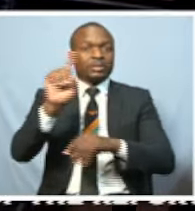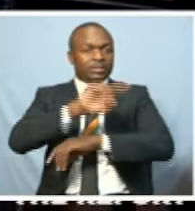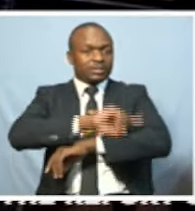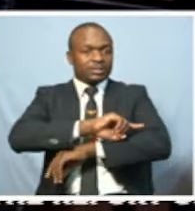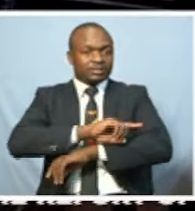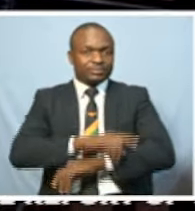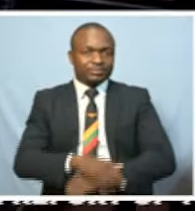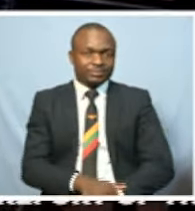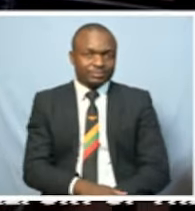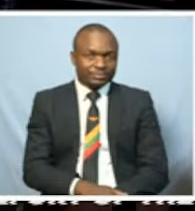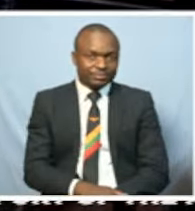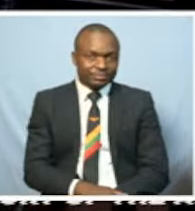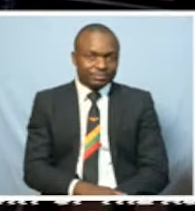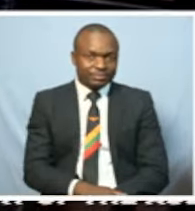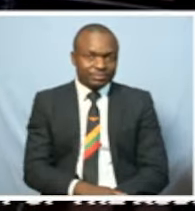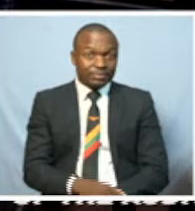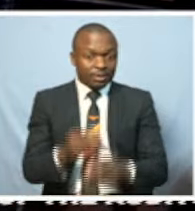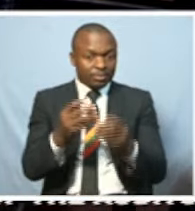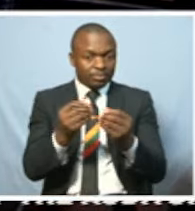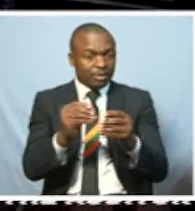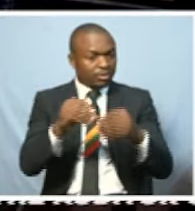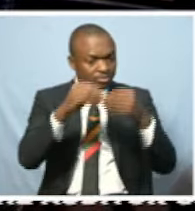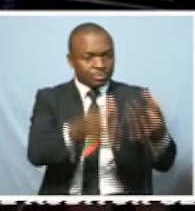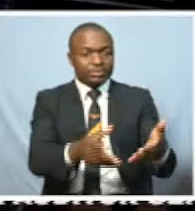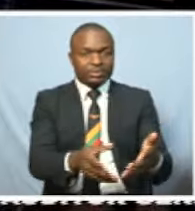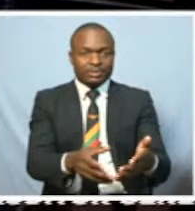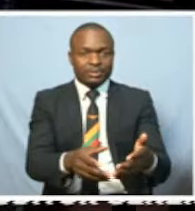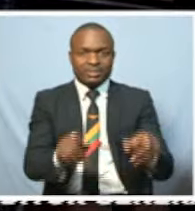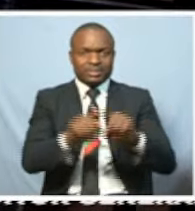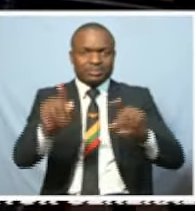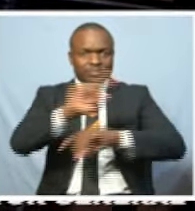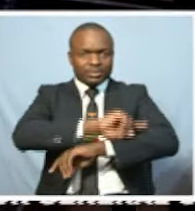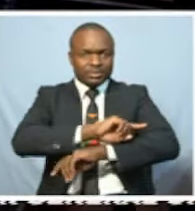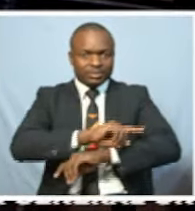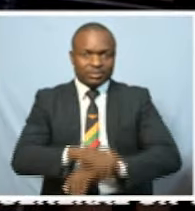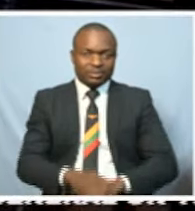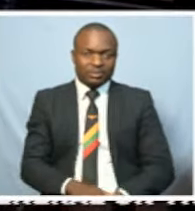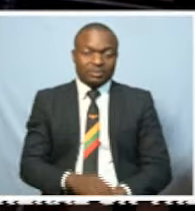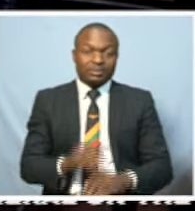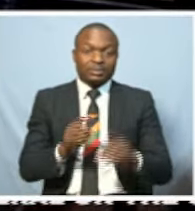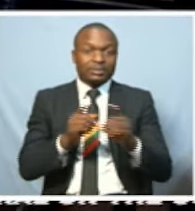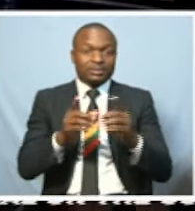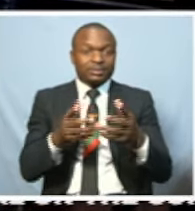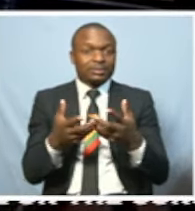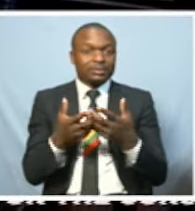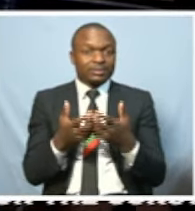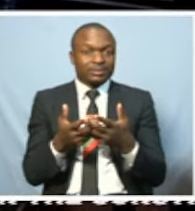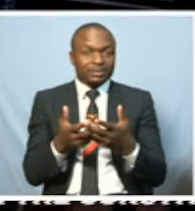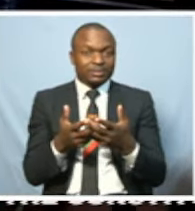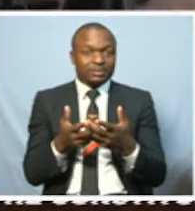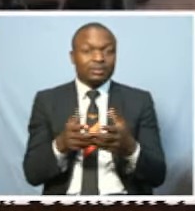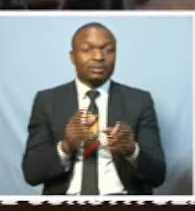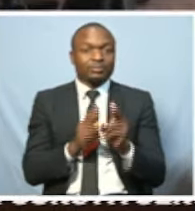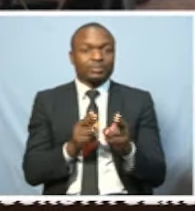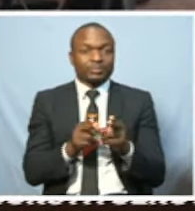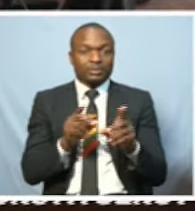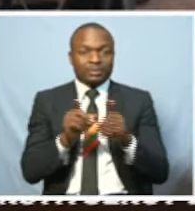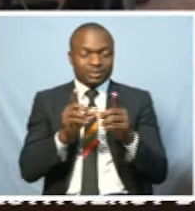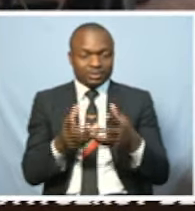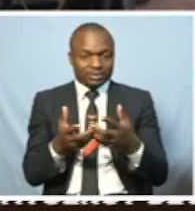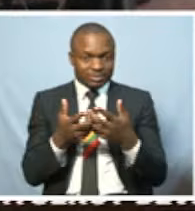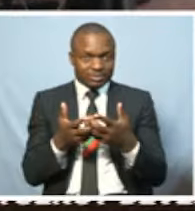day, and money goes out of the account. The Director Engineering will take that. Yes, Director